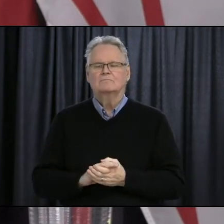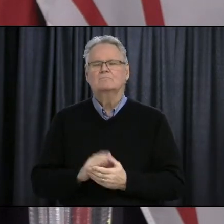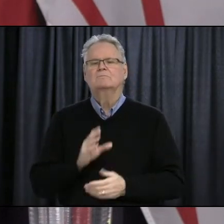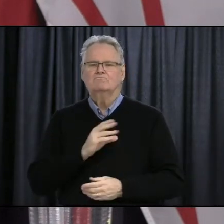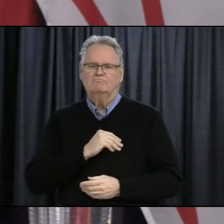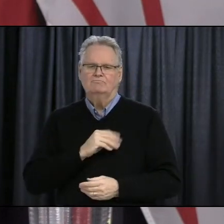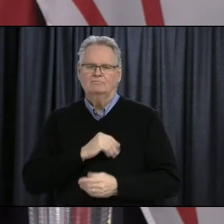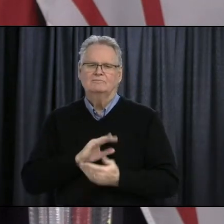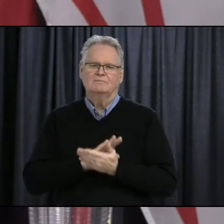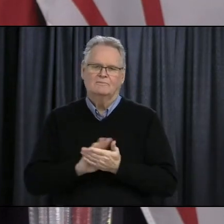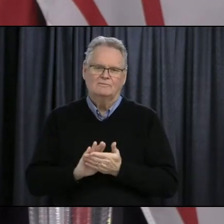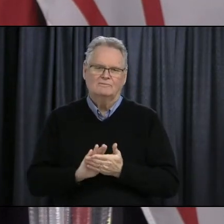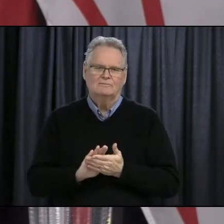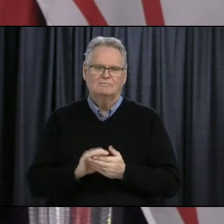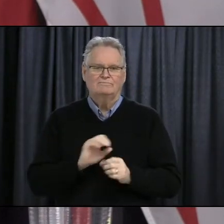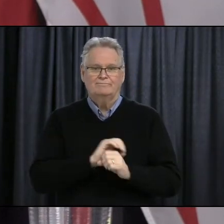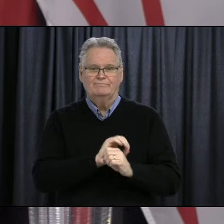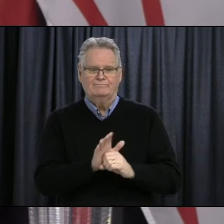comments.